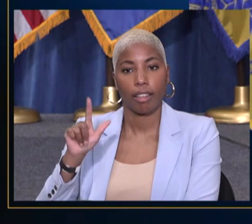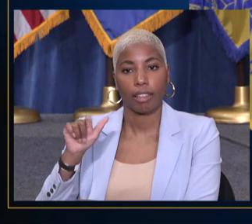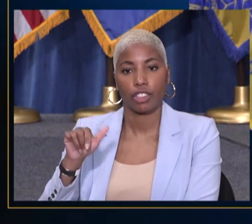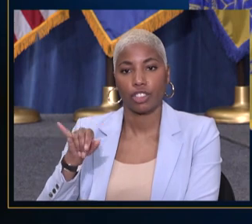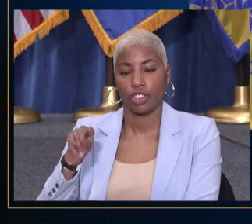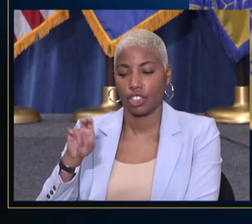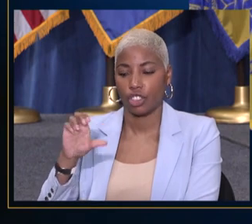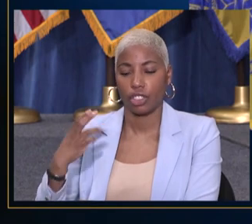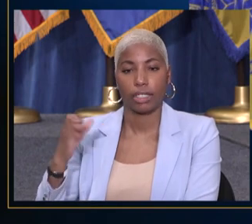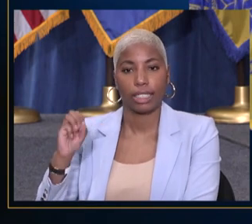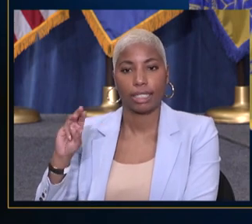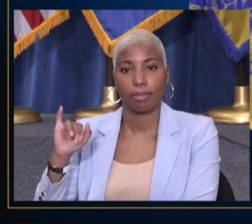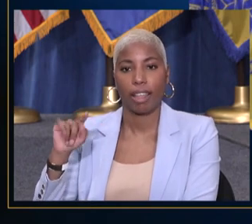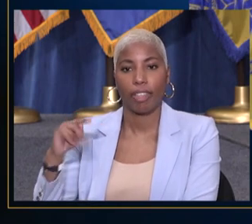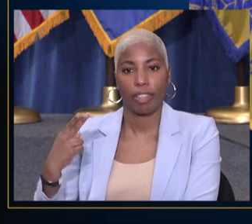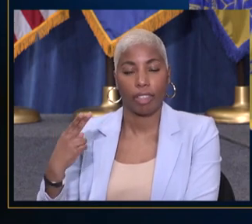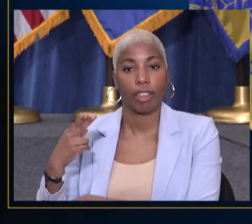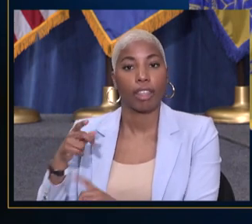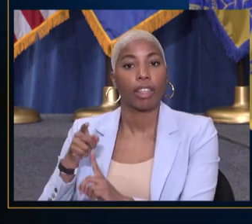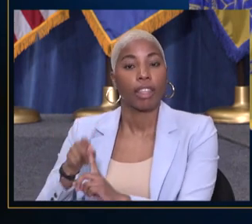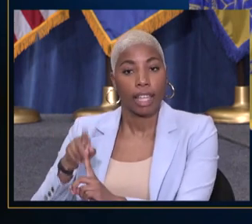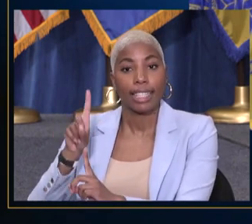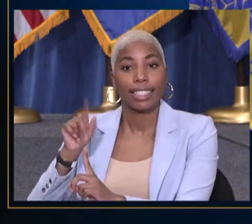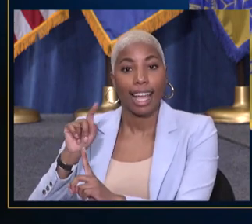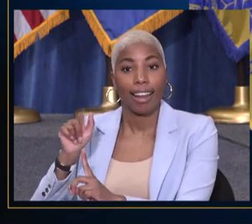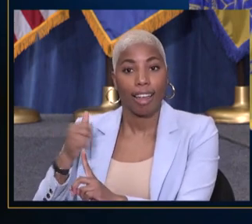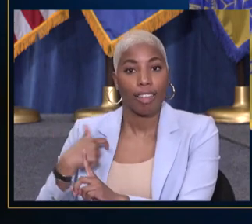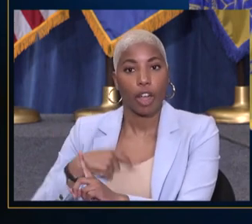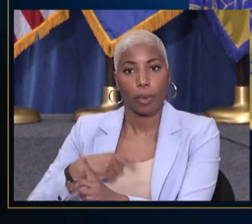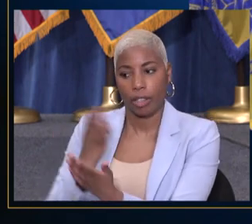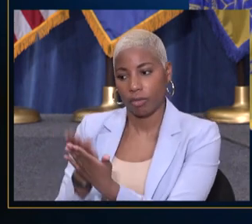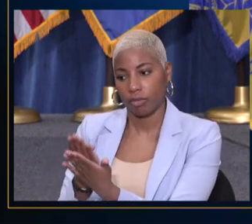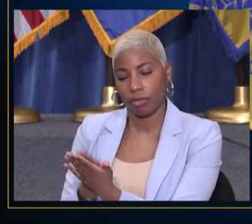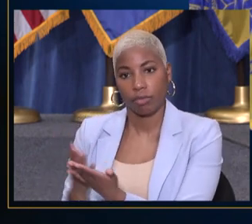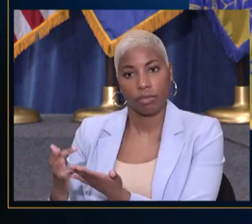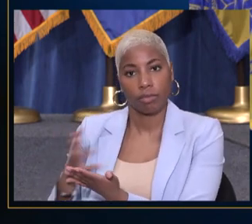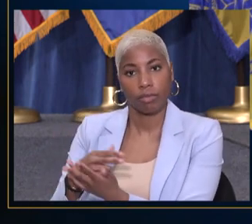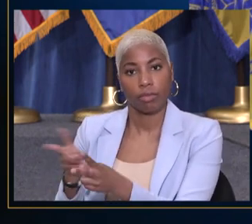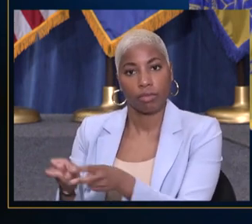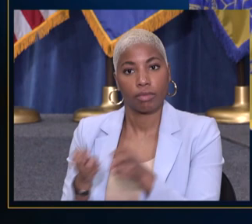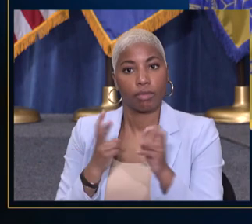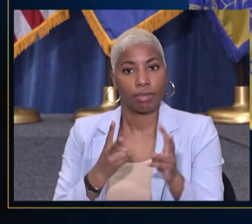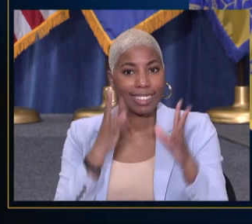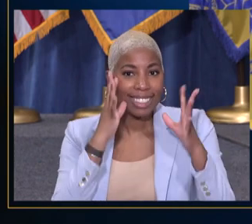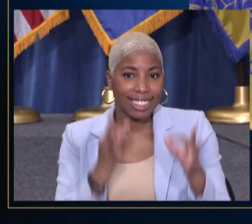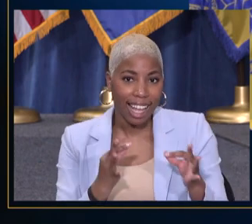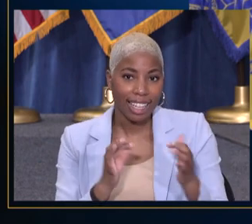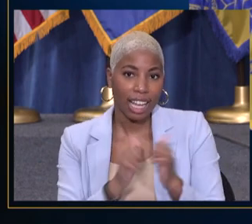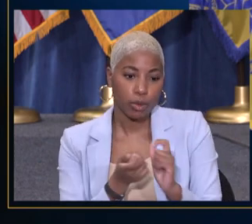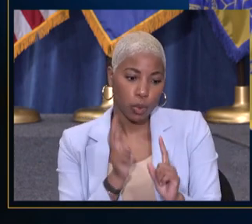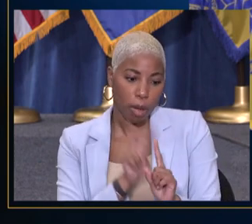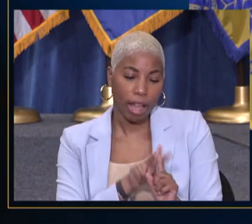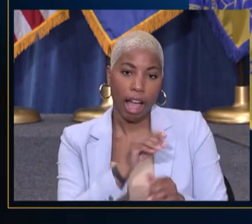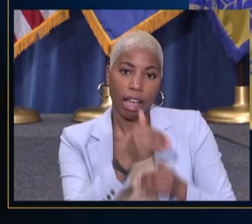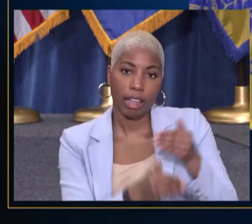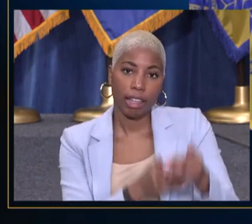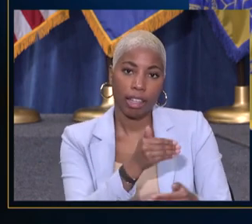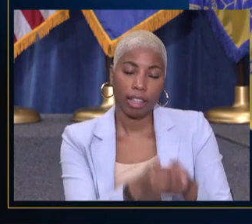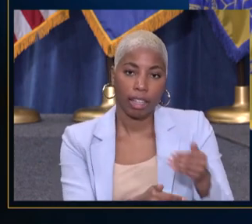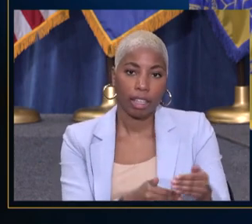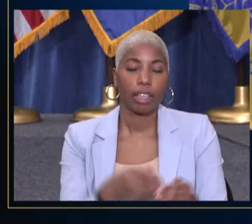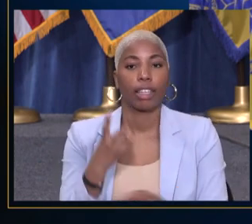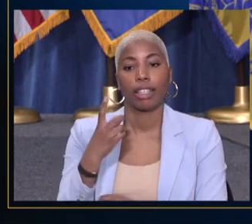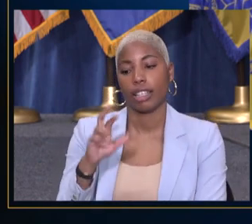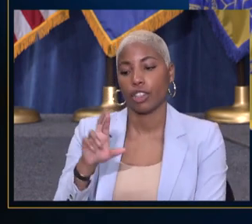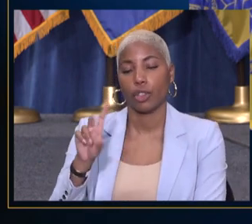data that we rely on to make some of these decisions and to know how to move forward, will be part of this process. Dr.